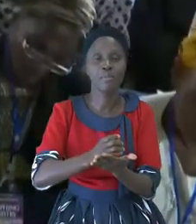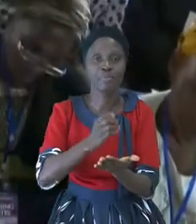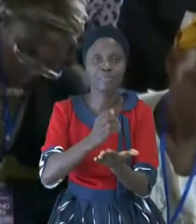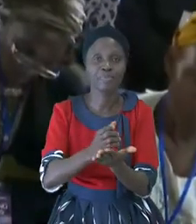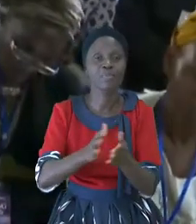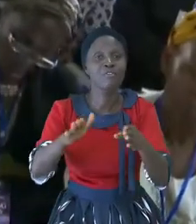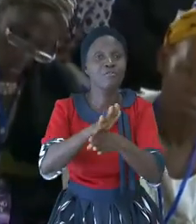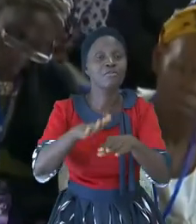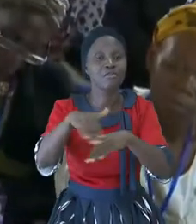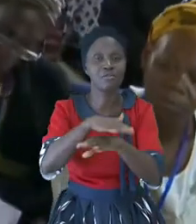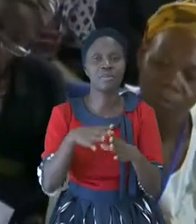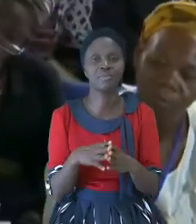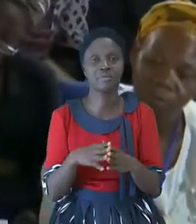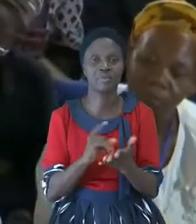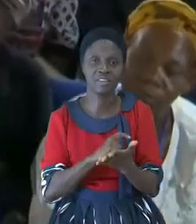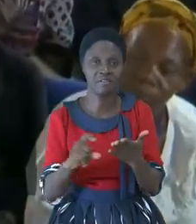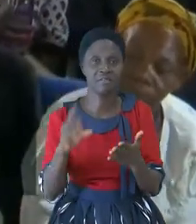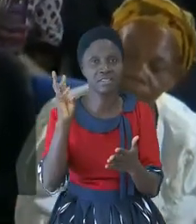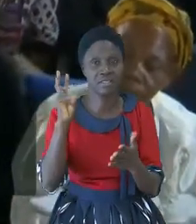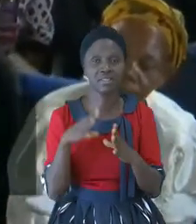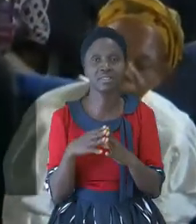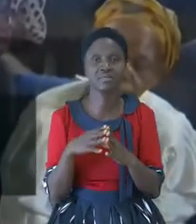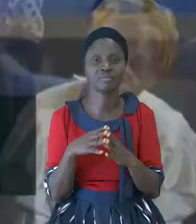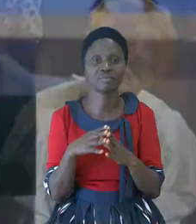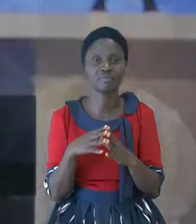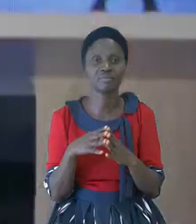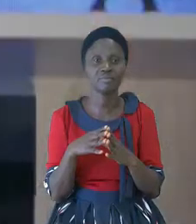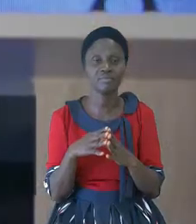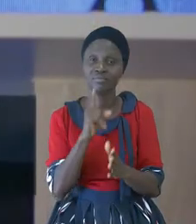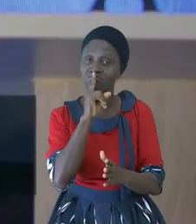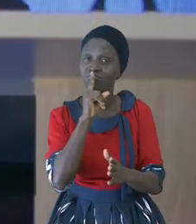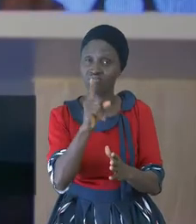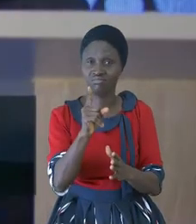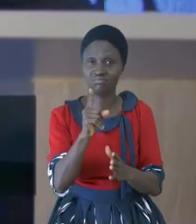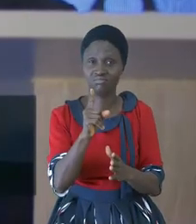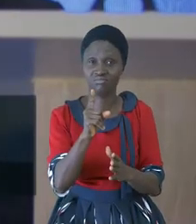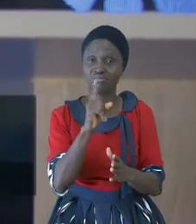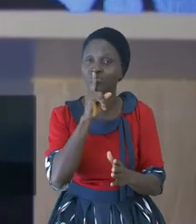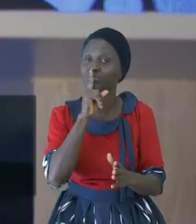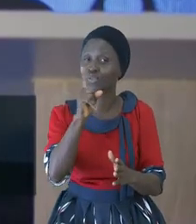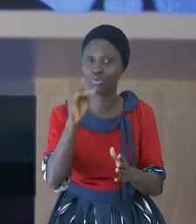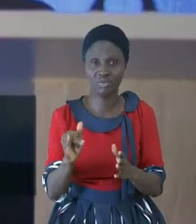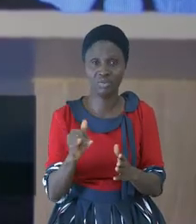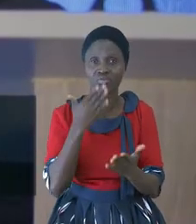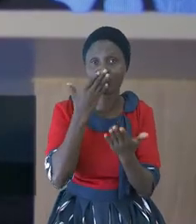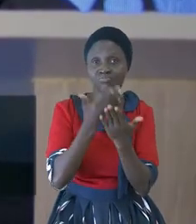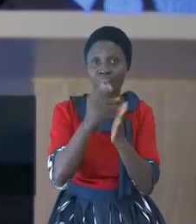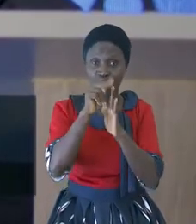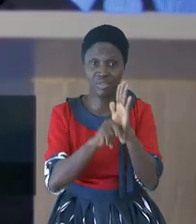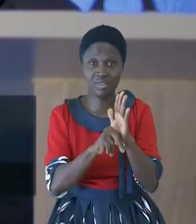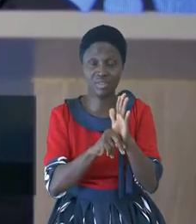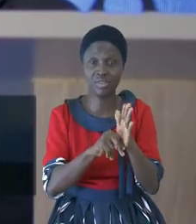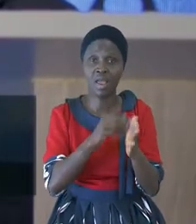My cup runneth over. Verse 6, it says in verse 6, surely goodness and